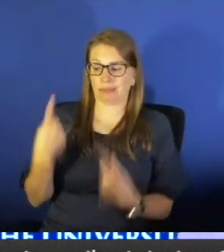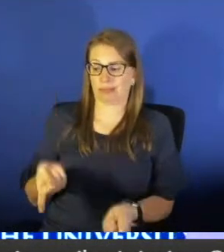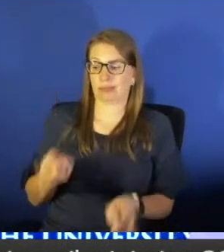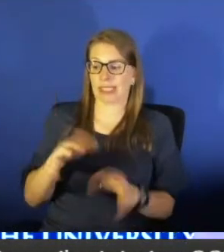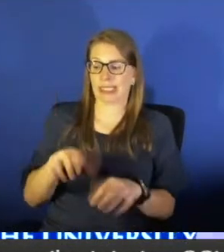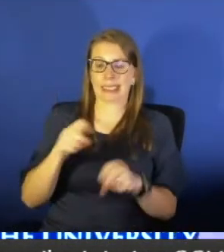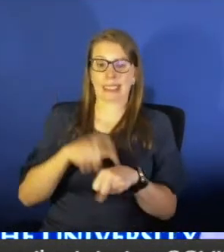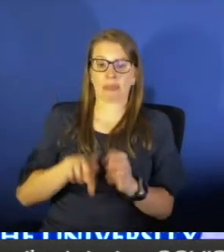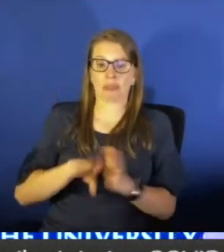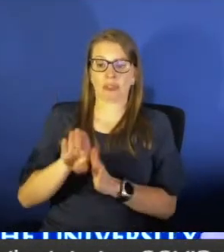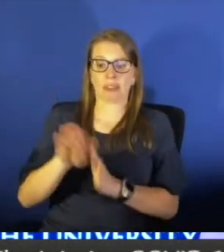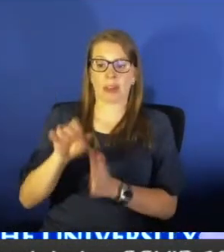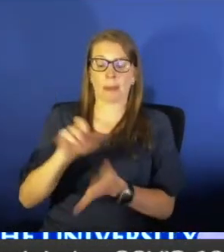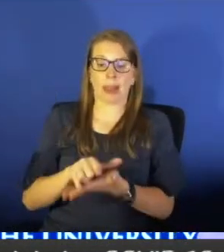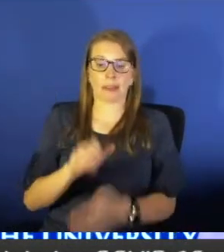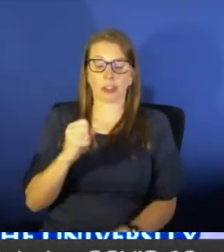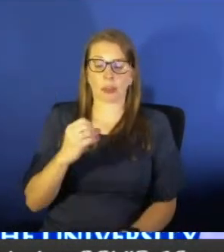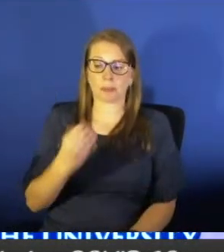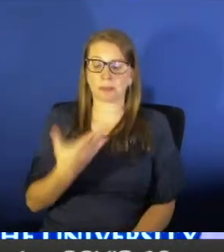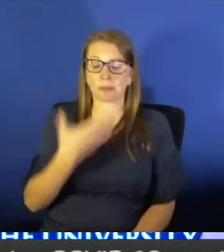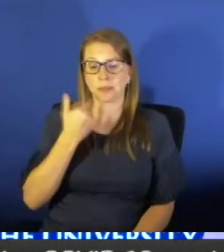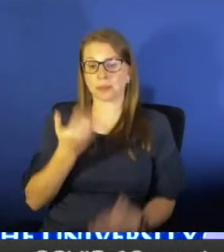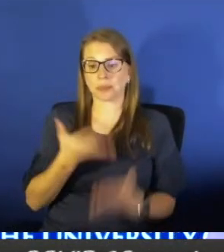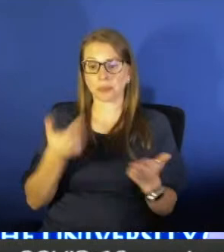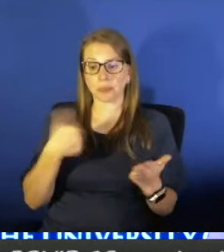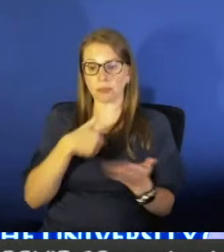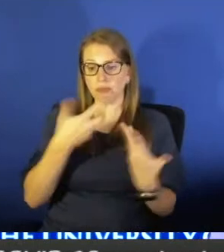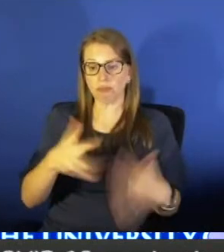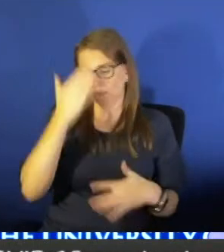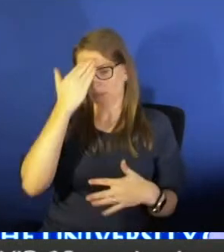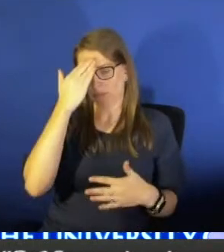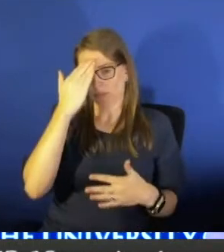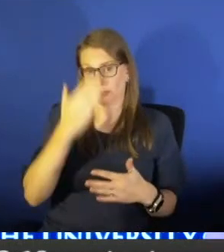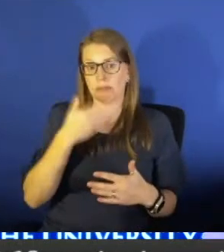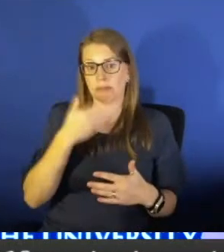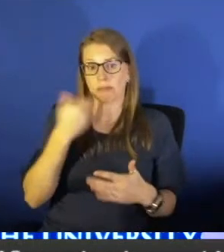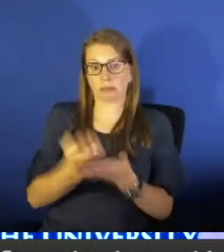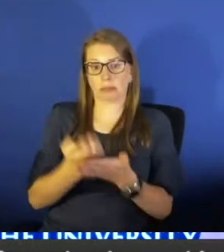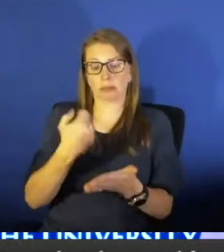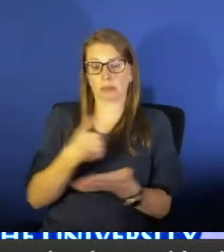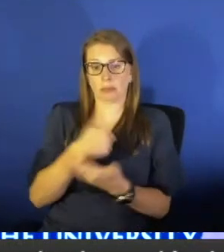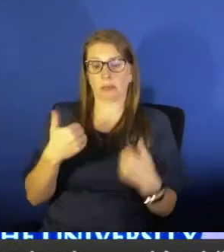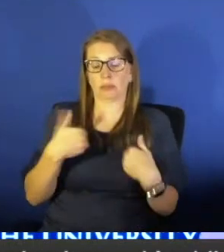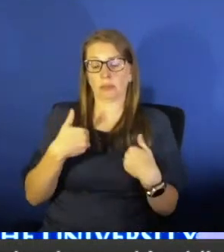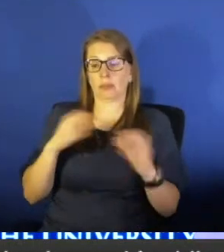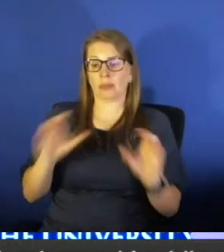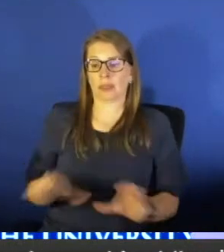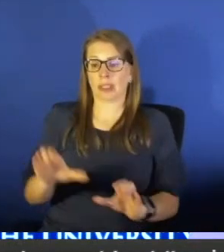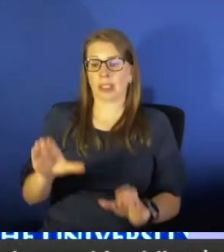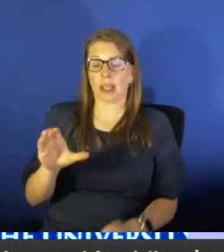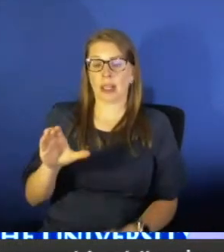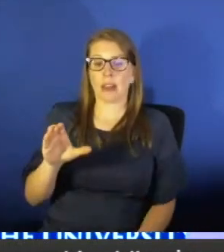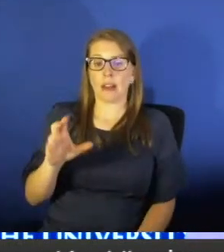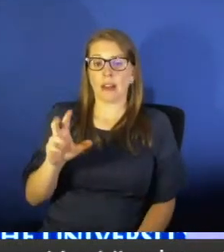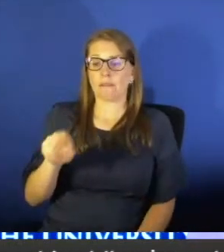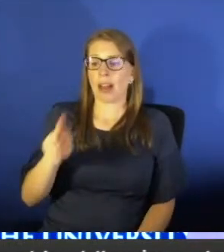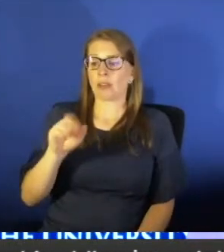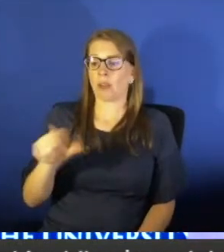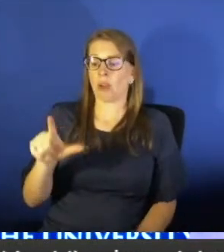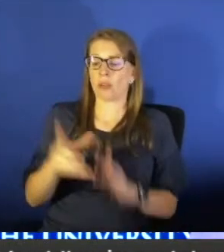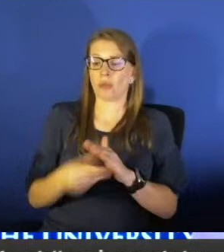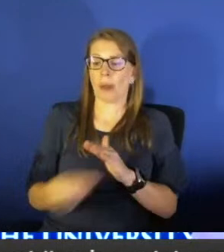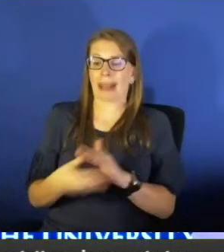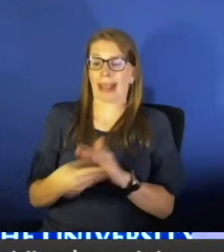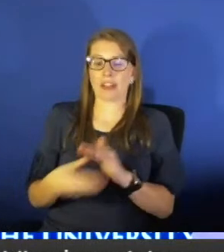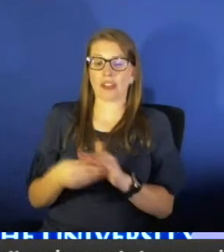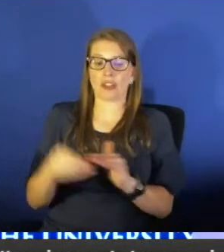that. Again, the best thing that we know, the best evidence that we have is that you really have that active viral replication for